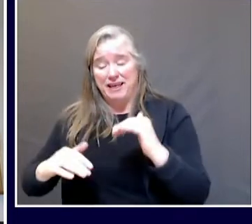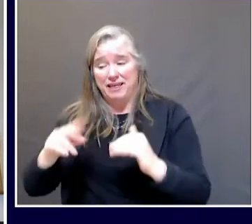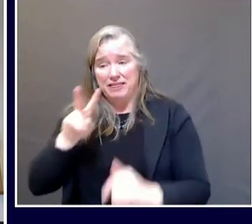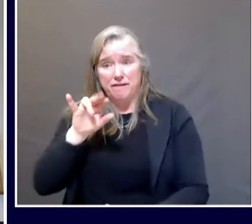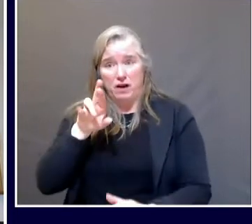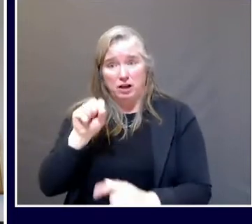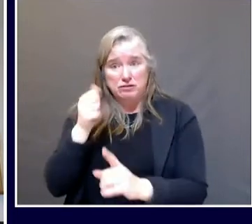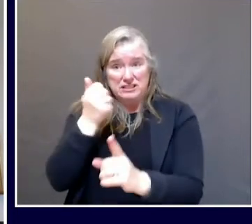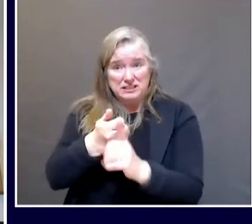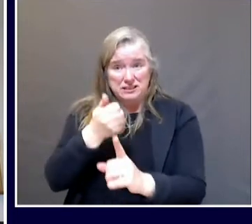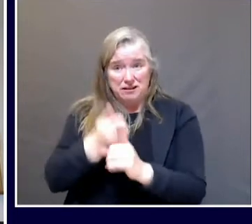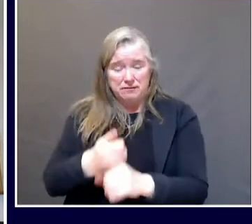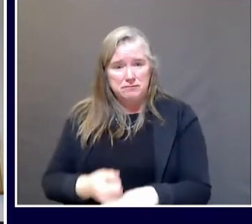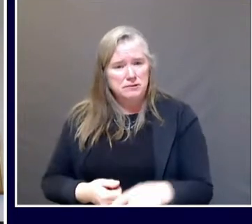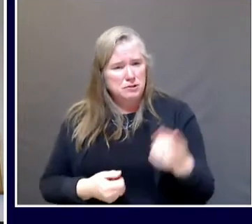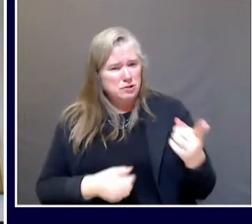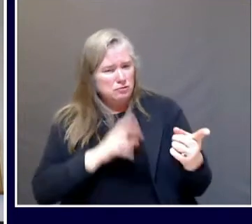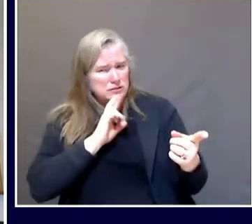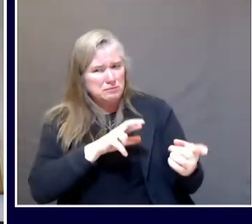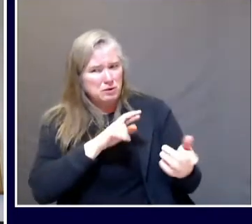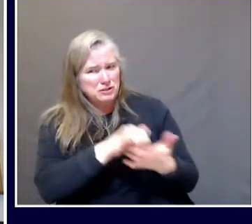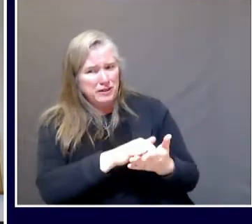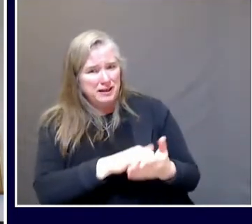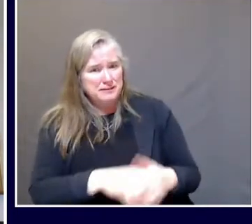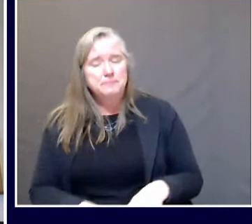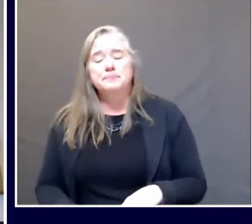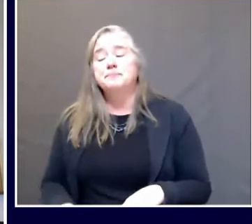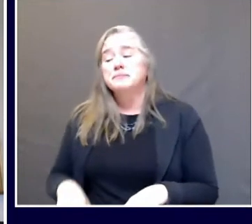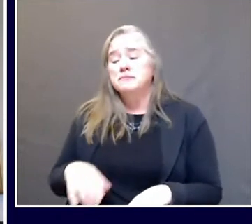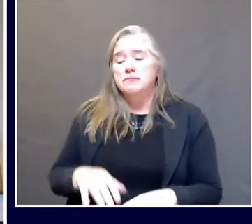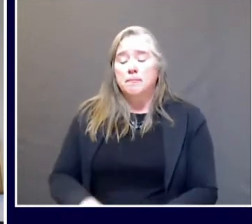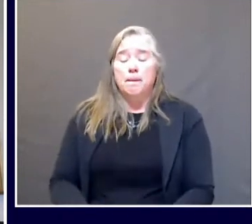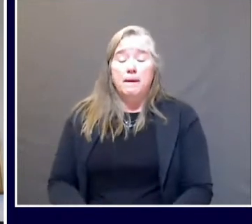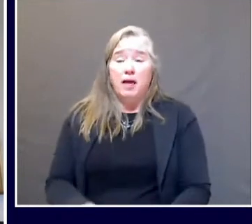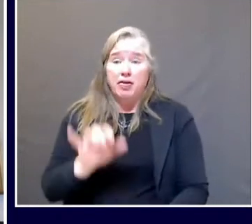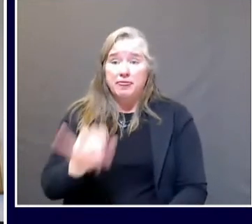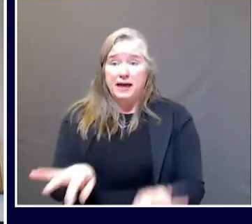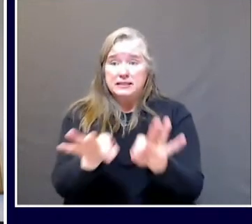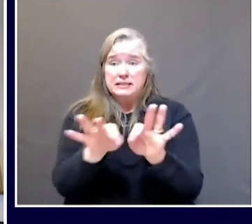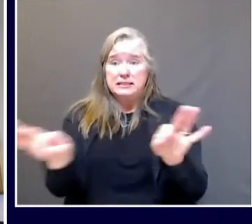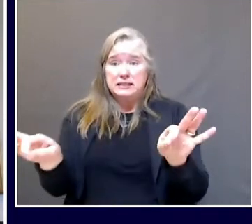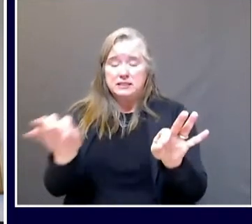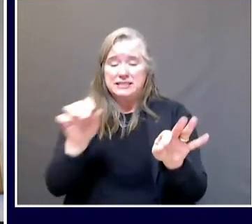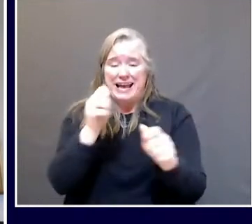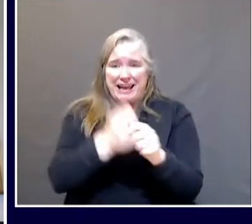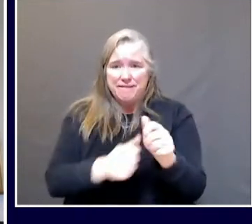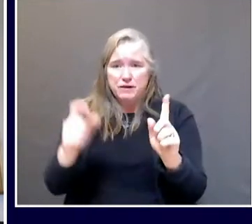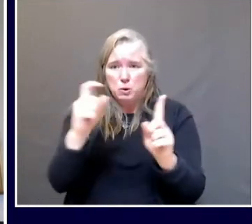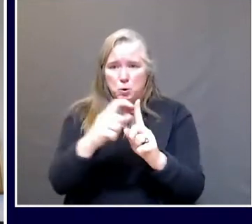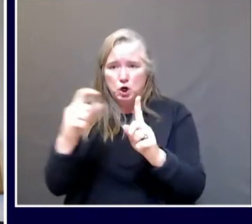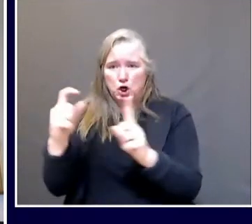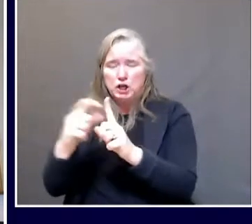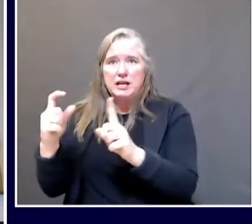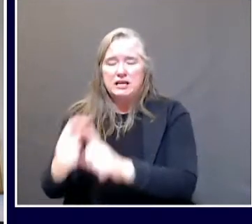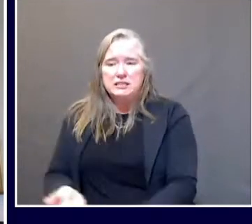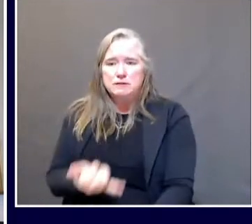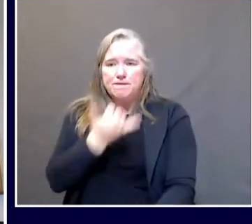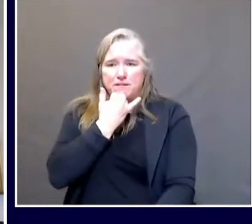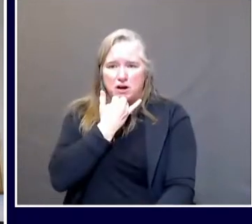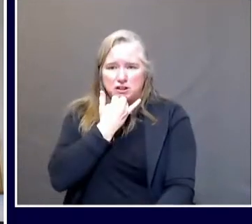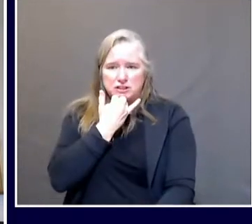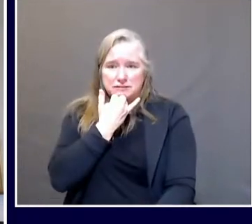your reaction to that? Every single word in the sentence that you just uttered is false. Indeed, if it were true, we